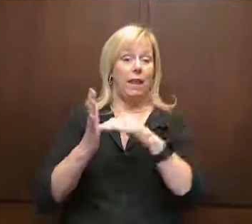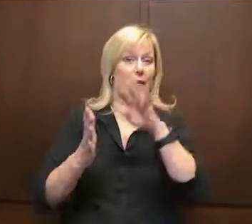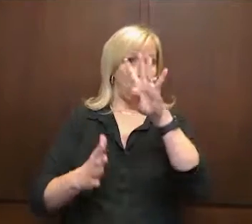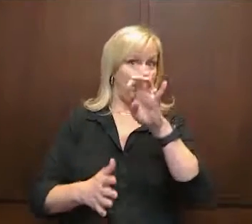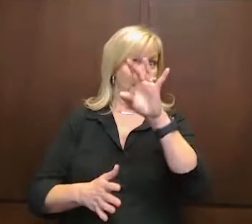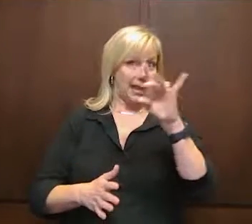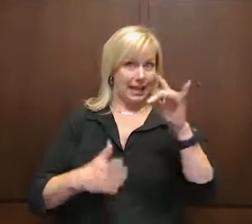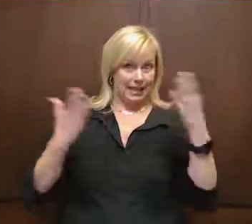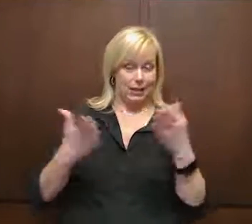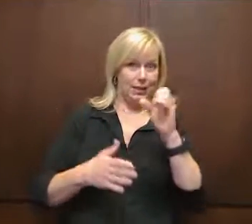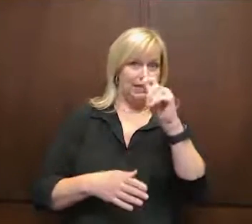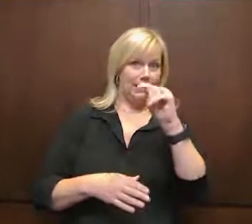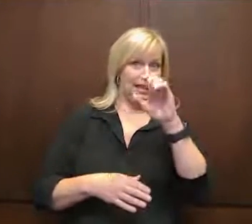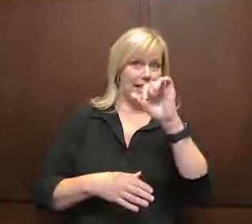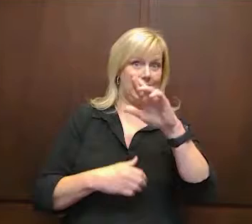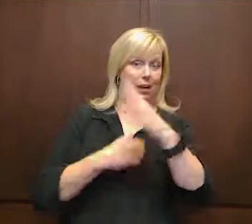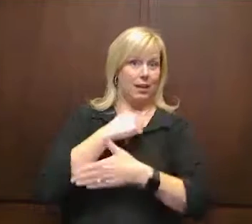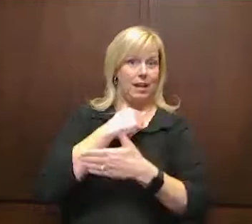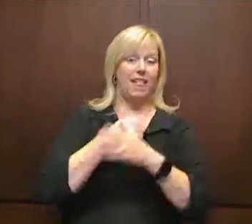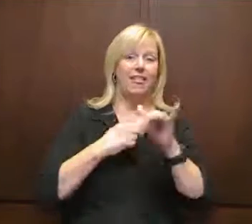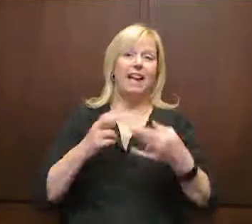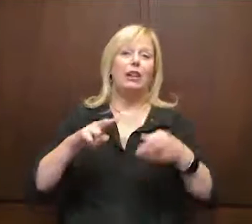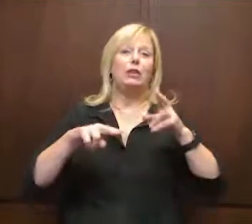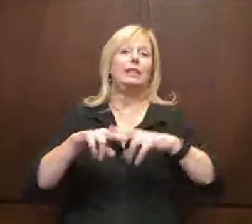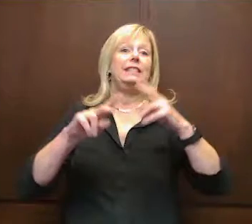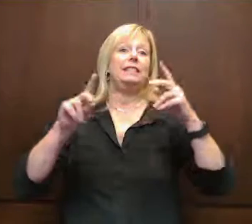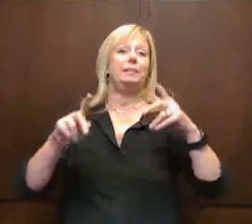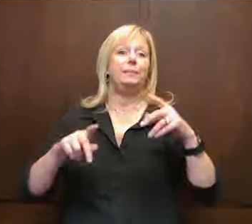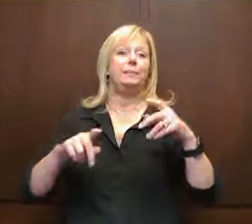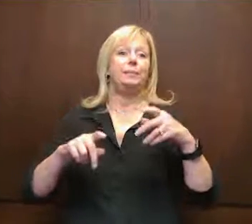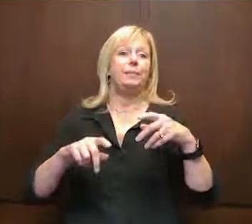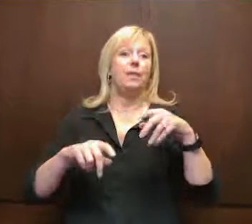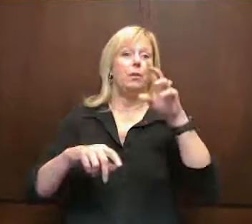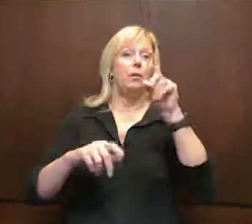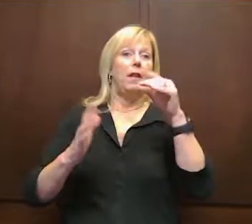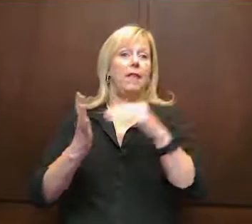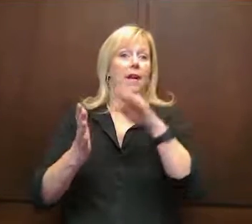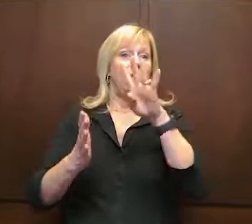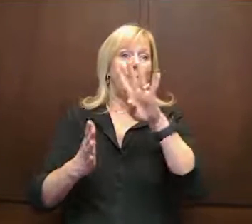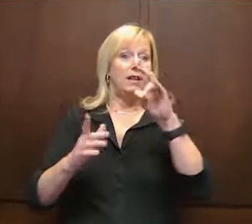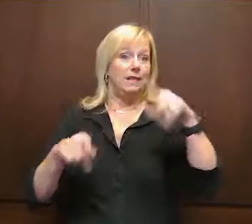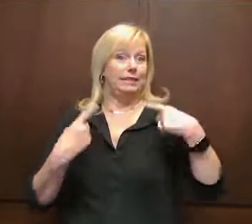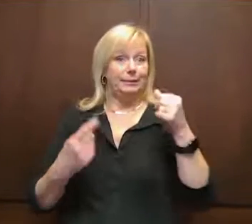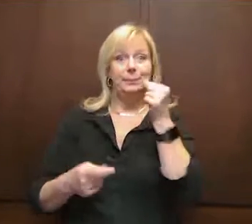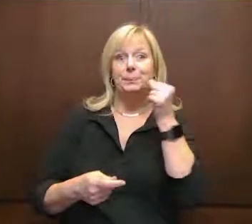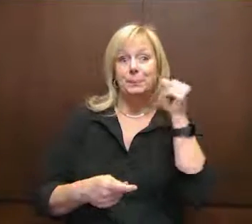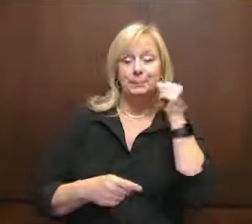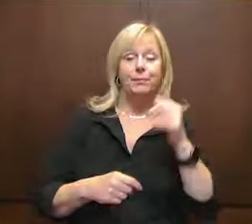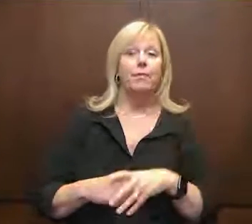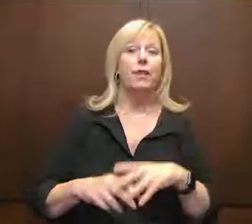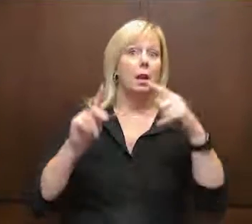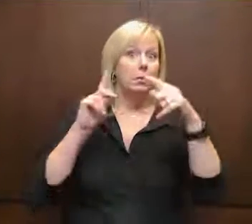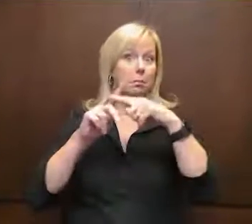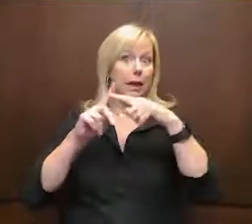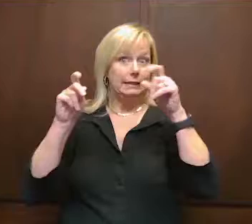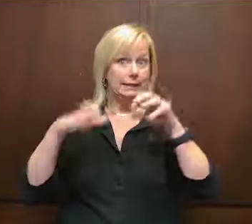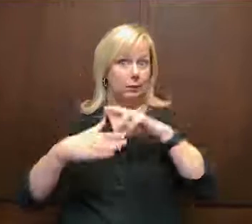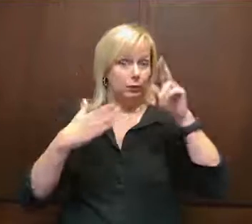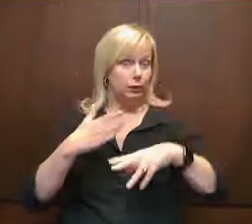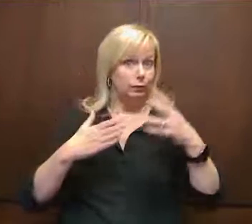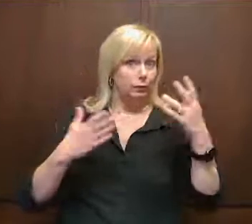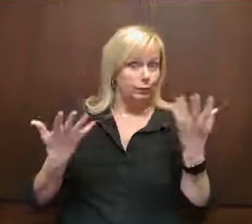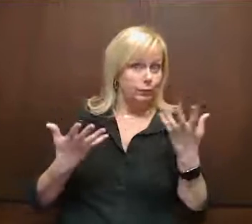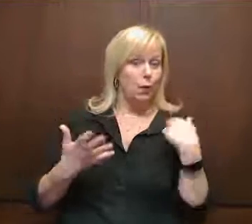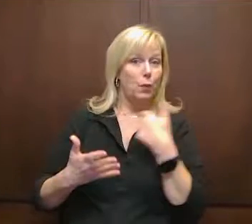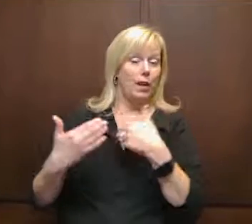224,488 in St. Clair County, which is an increase since yesterday of 1,047 tests. For positive test results, we've